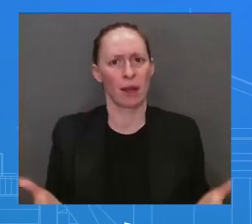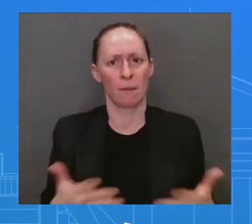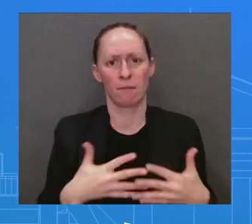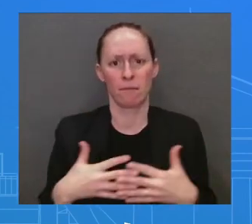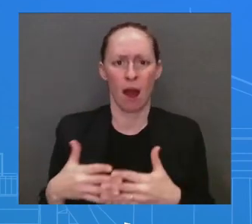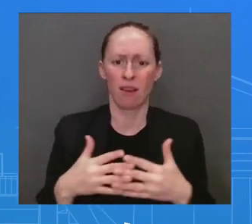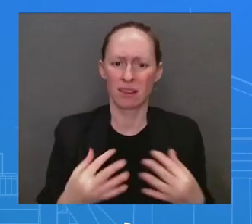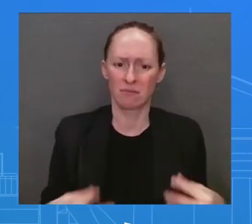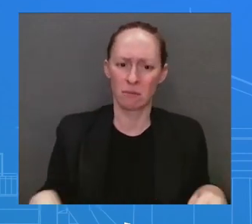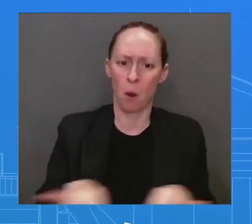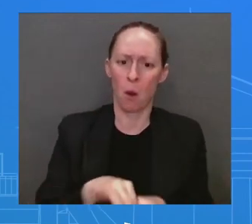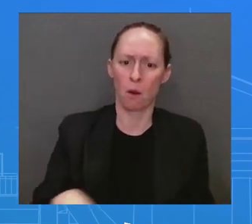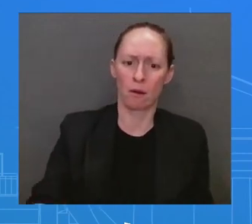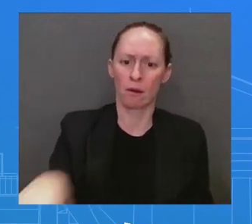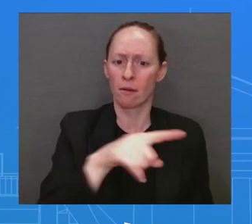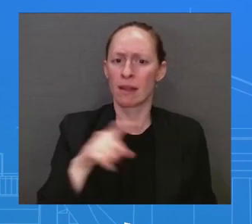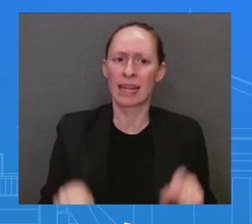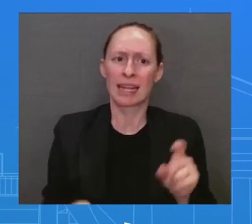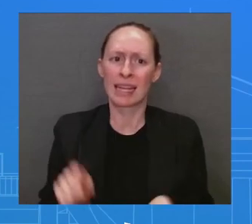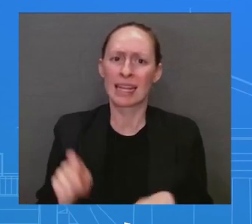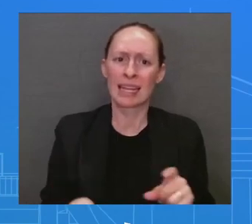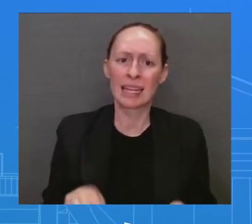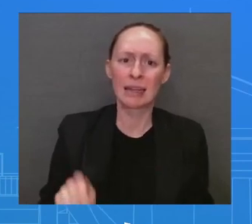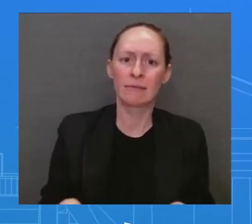to domestic push or platform that he has.